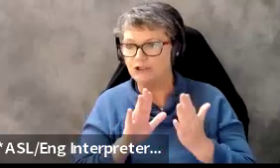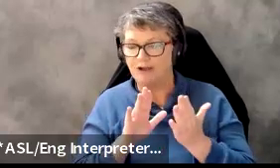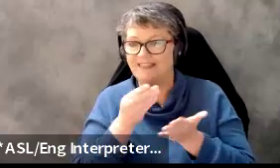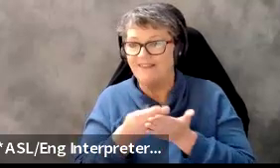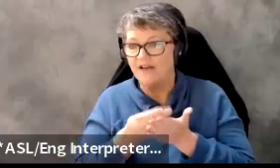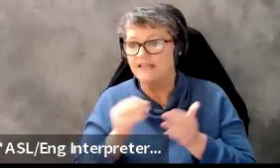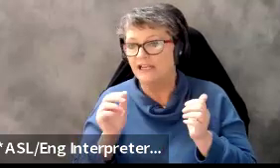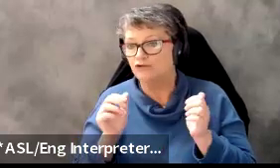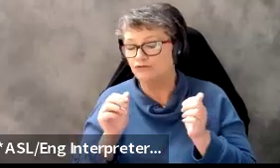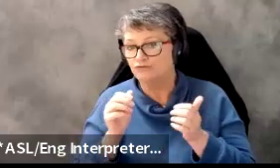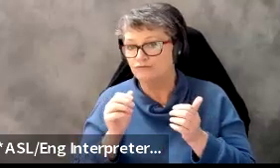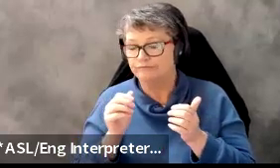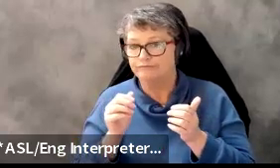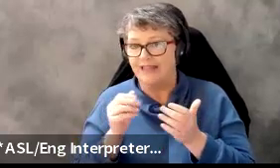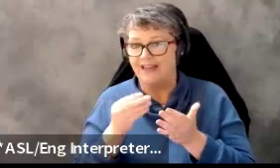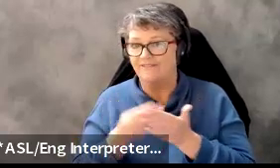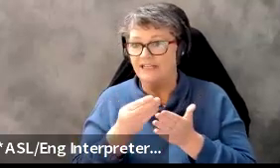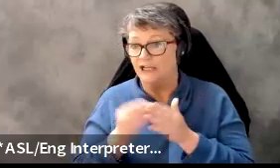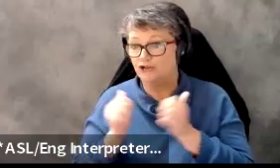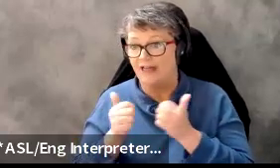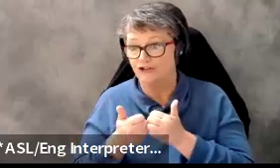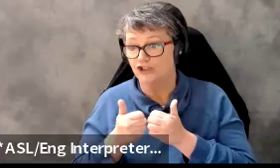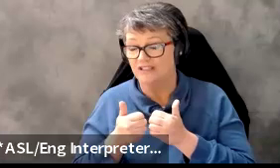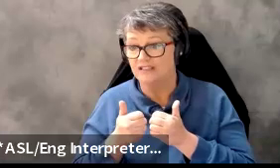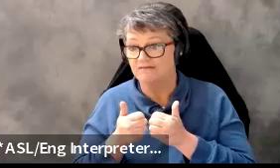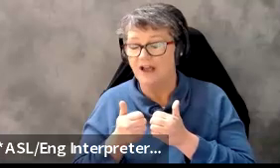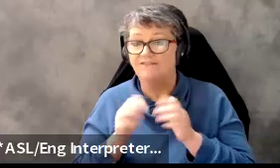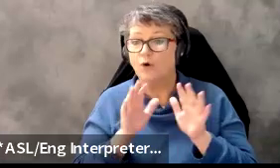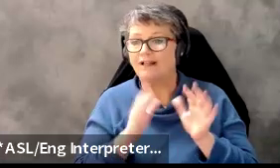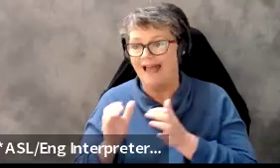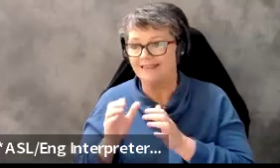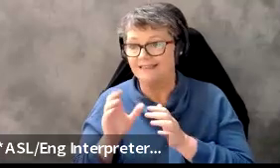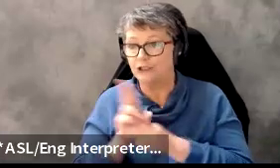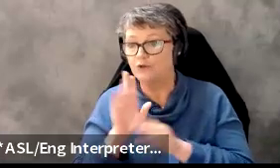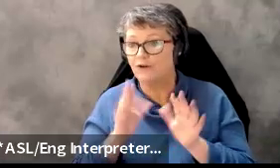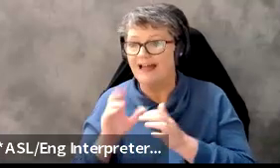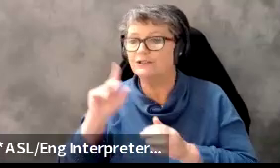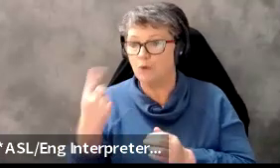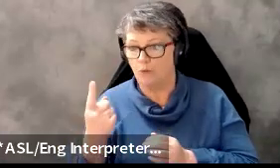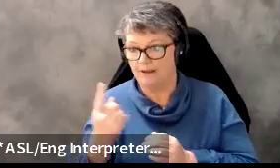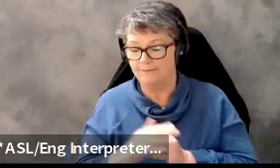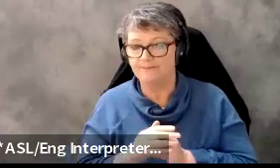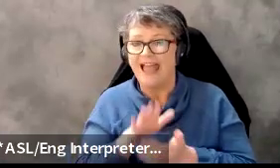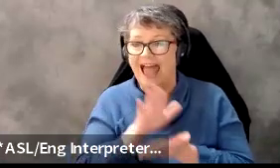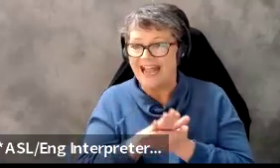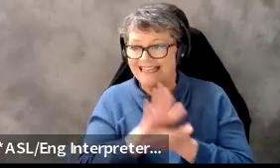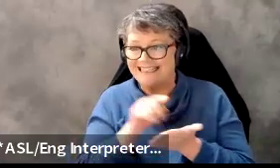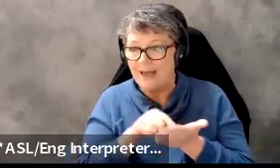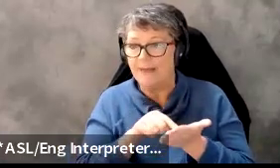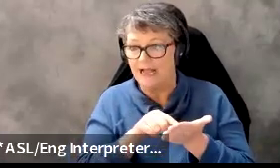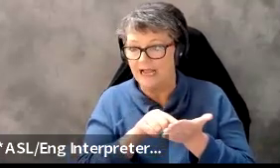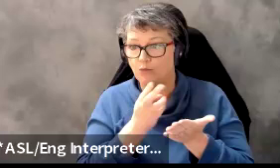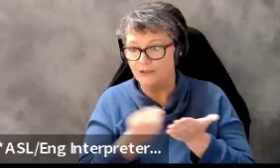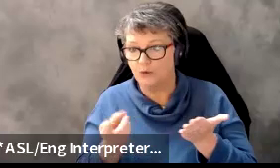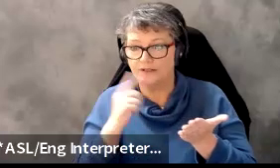funding challenges that the CSU is having now. It would be specifically for classes, for academic resources